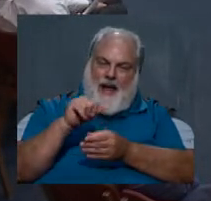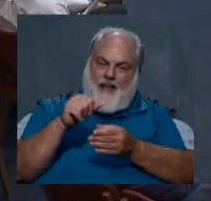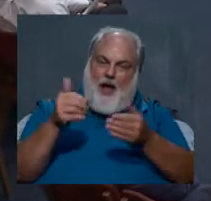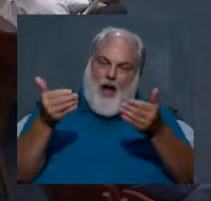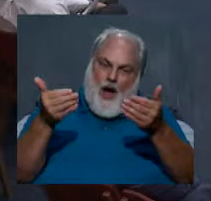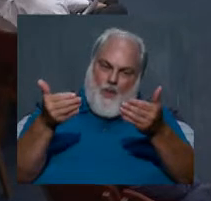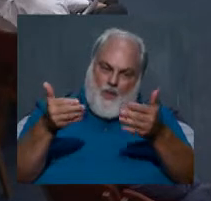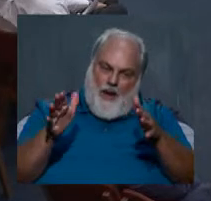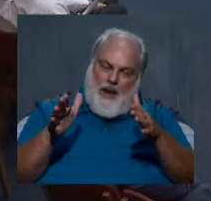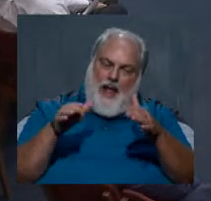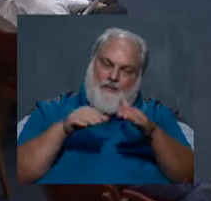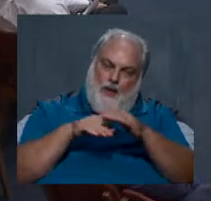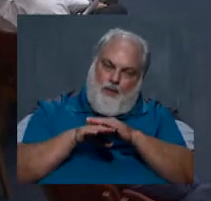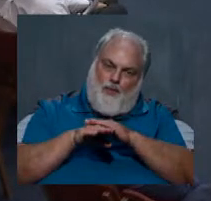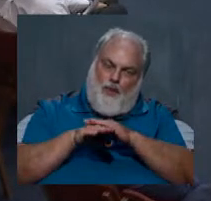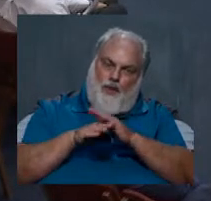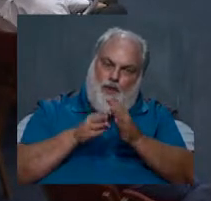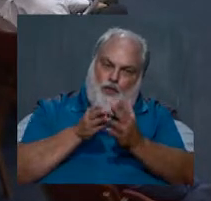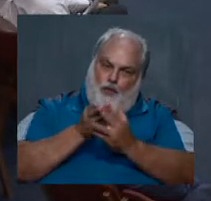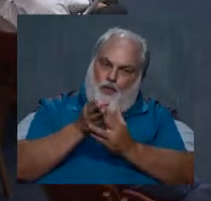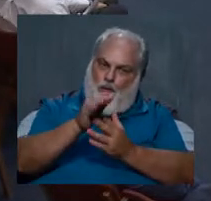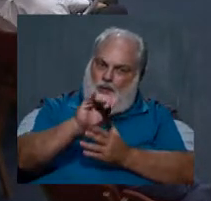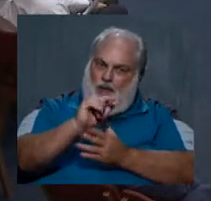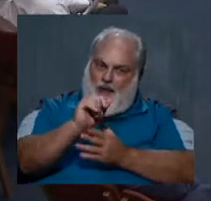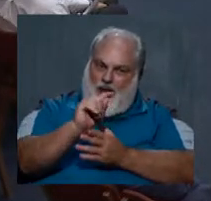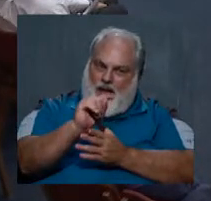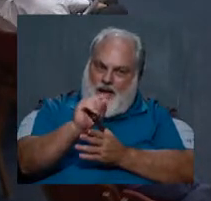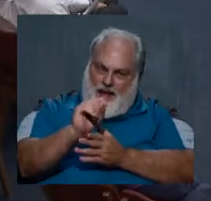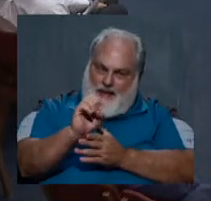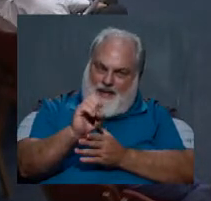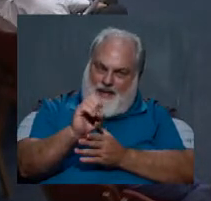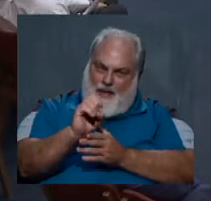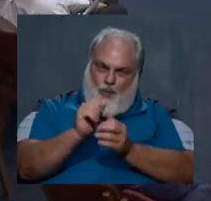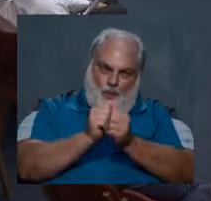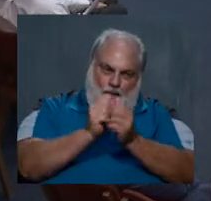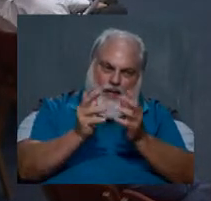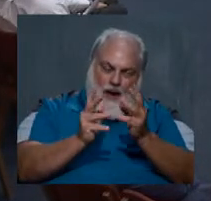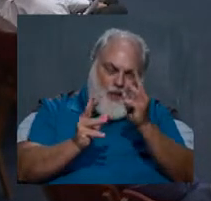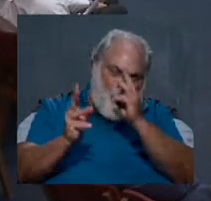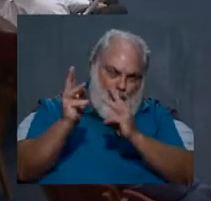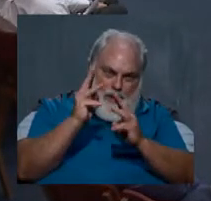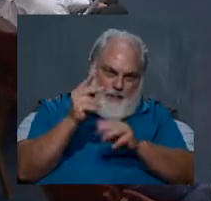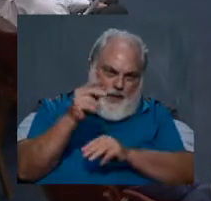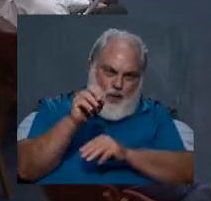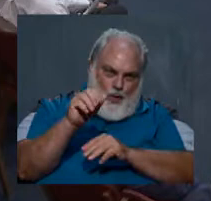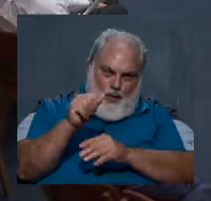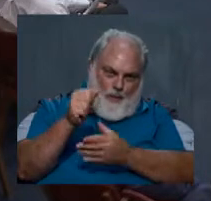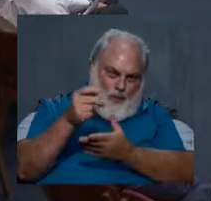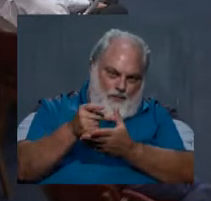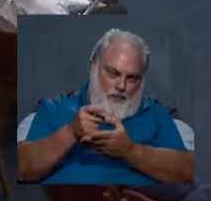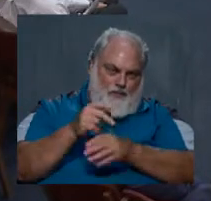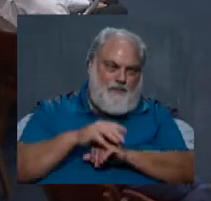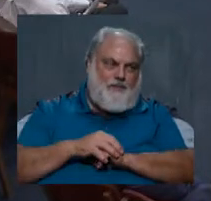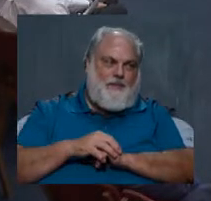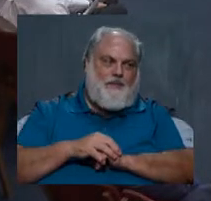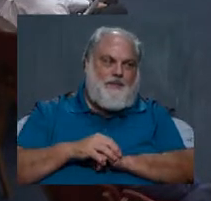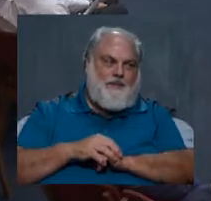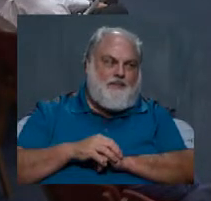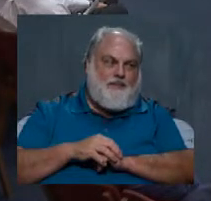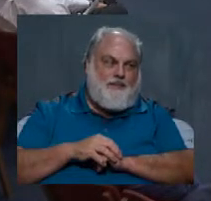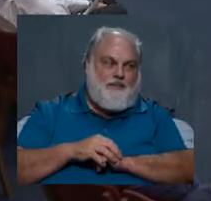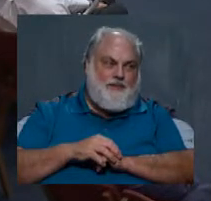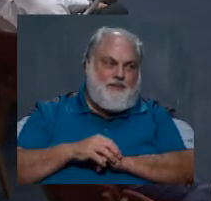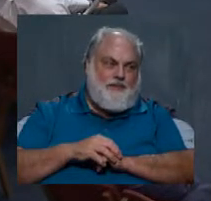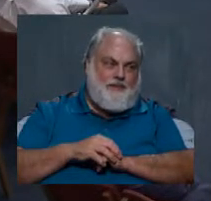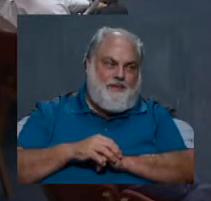be access to Rawling through that gate now without waiting for the future POA approval. That make sense?